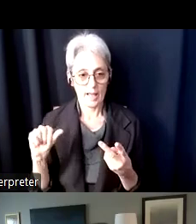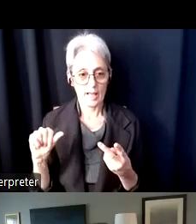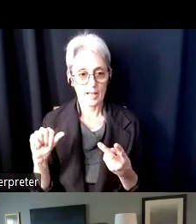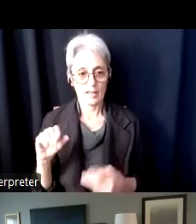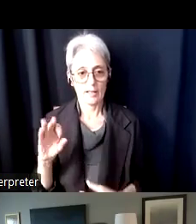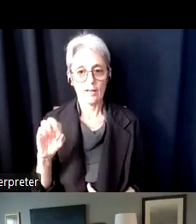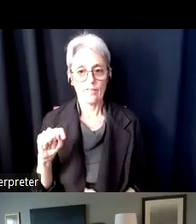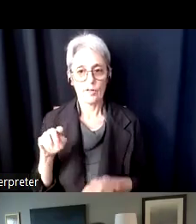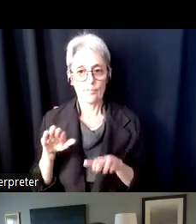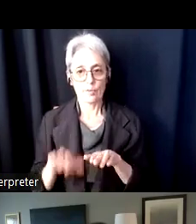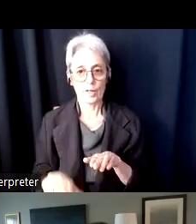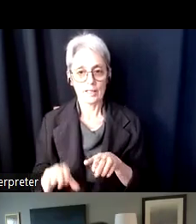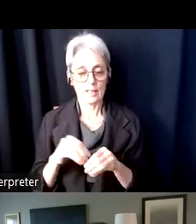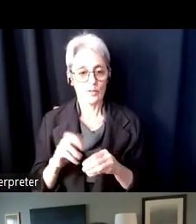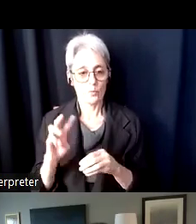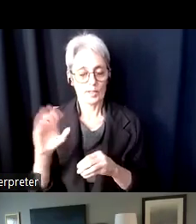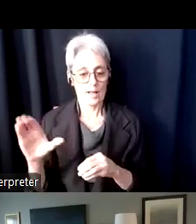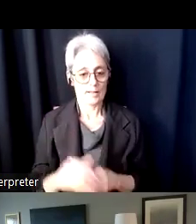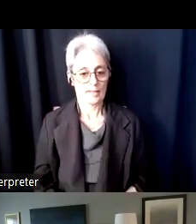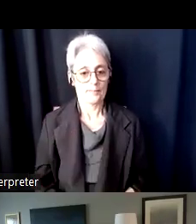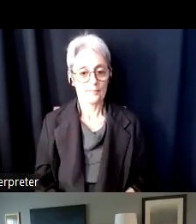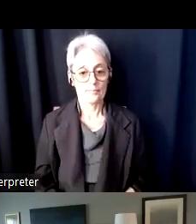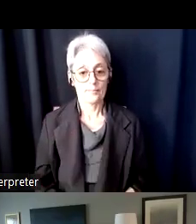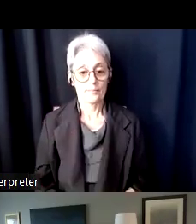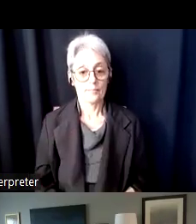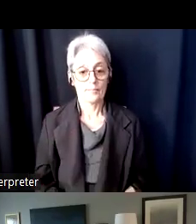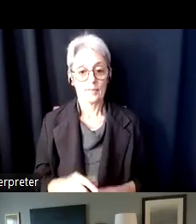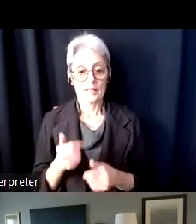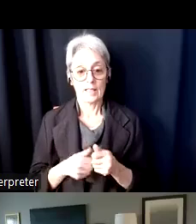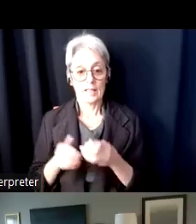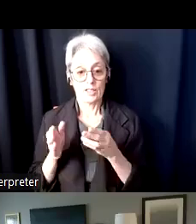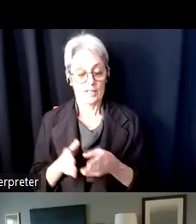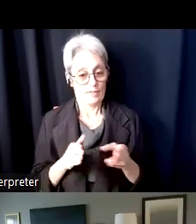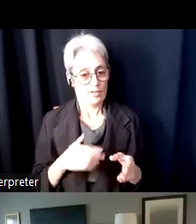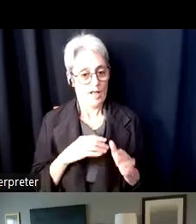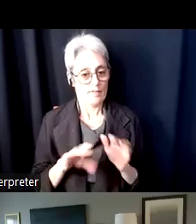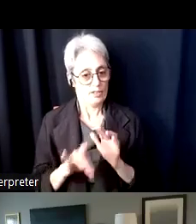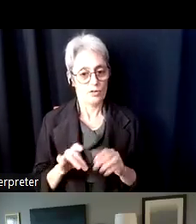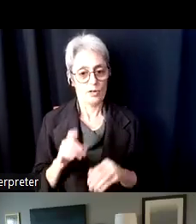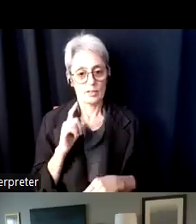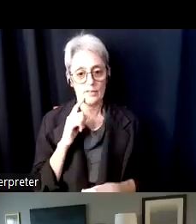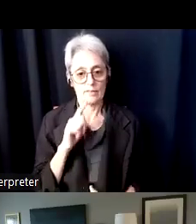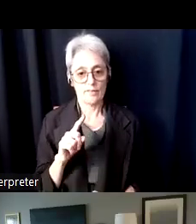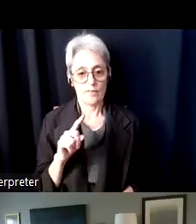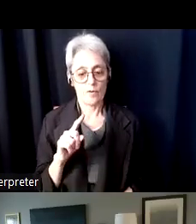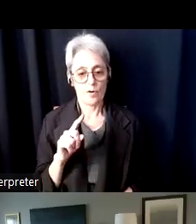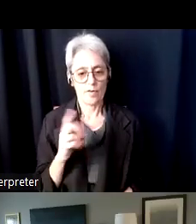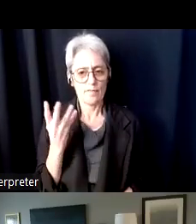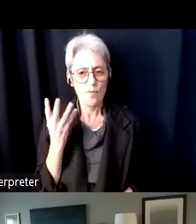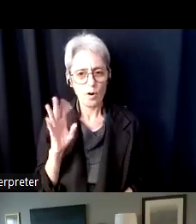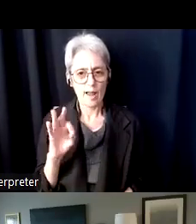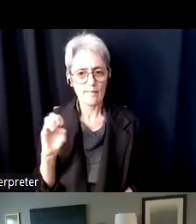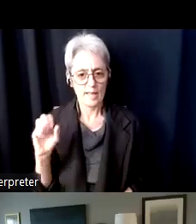within Wisconsin. So individuals have a choice of 4 FEAs and about